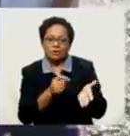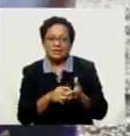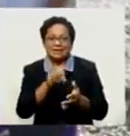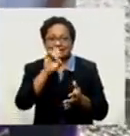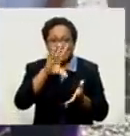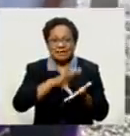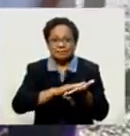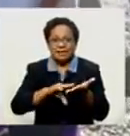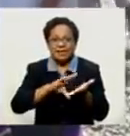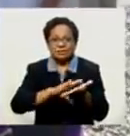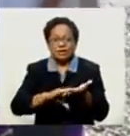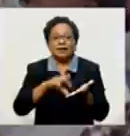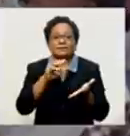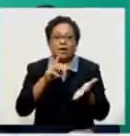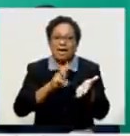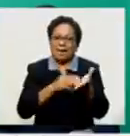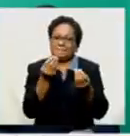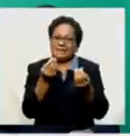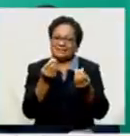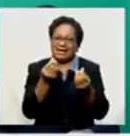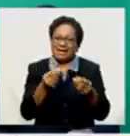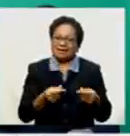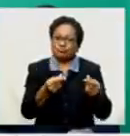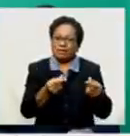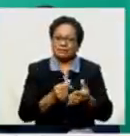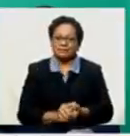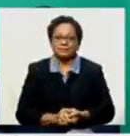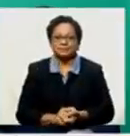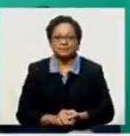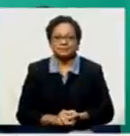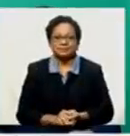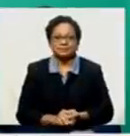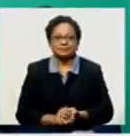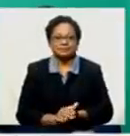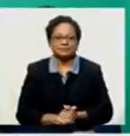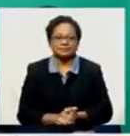through the M-Pesa grant. Number of household assisted,